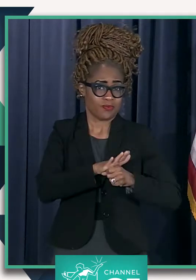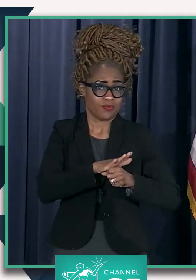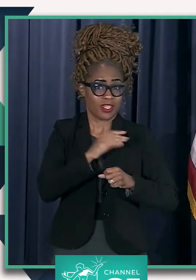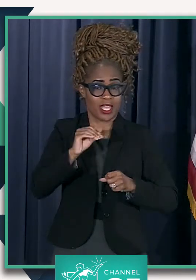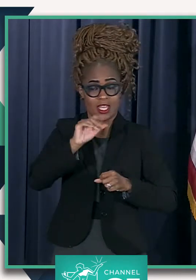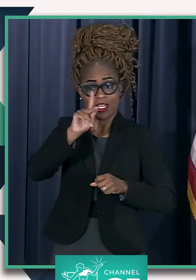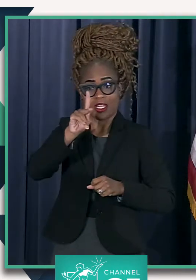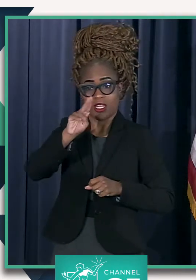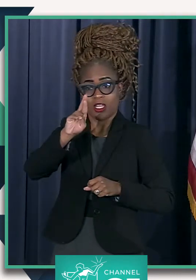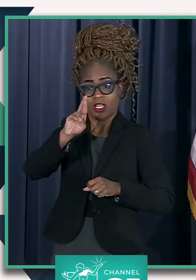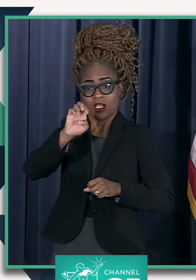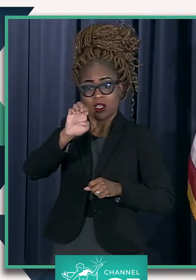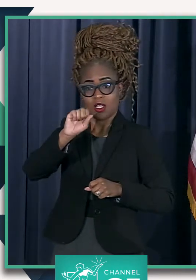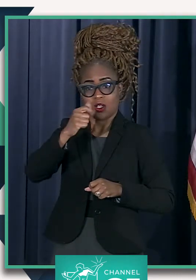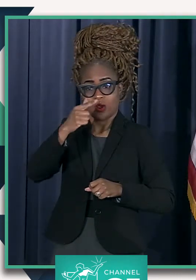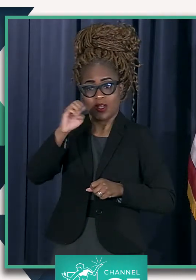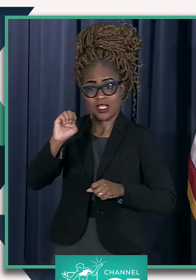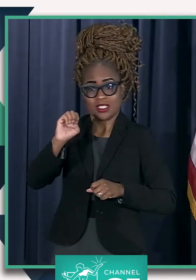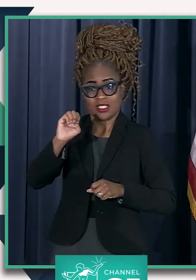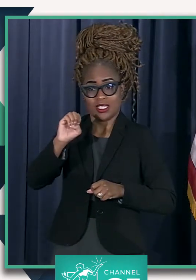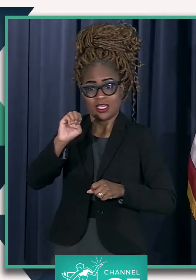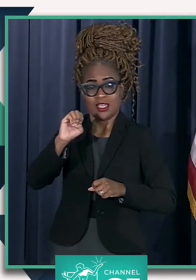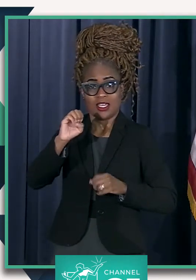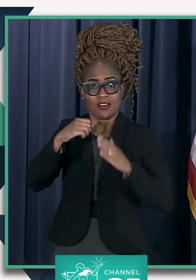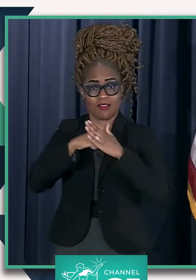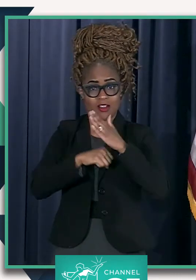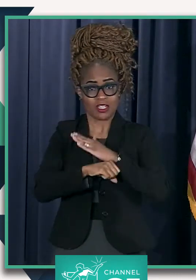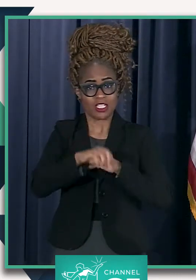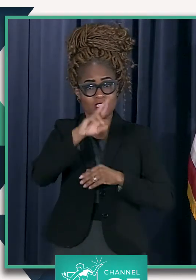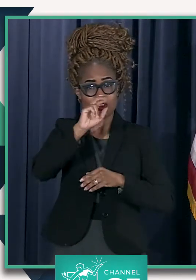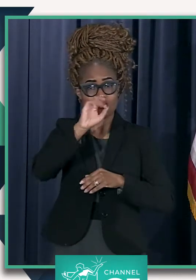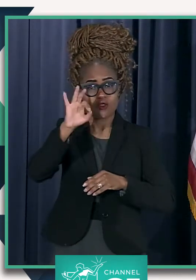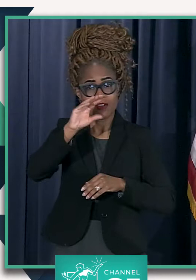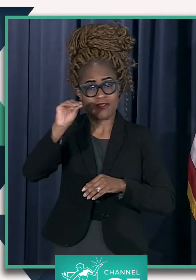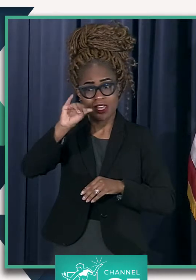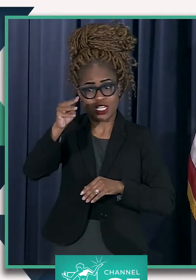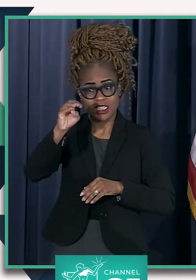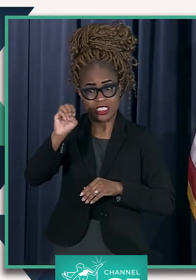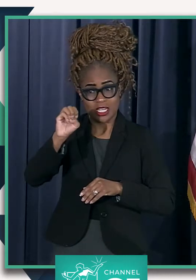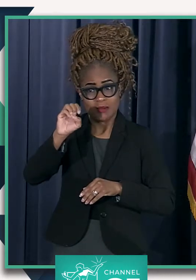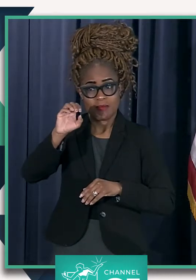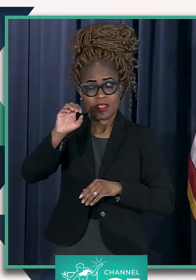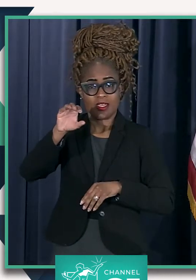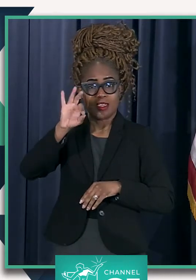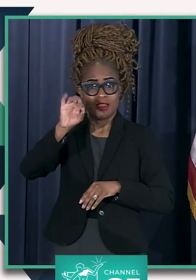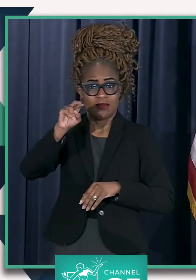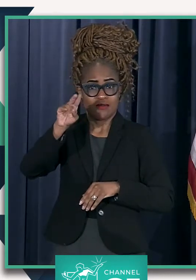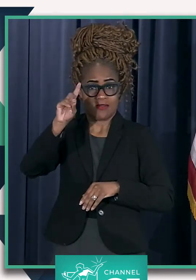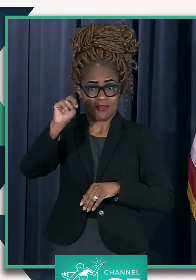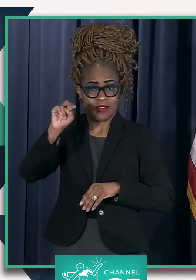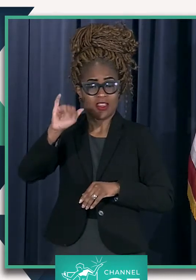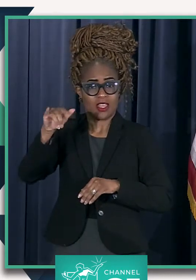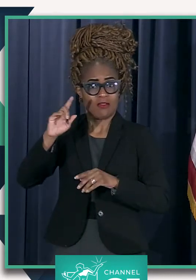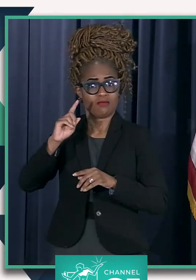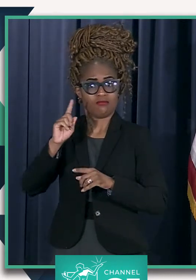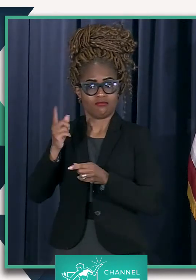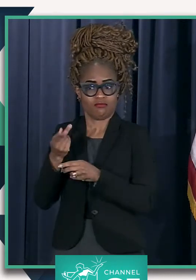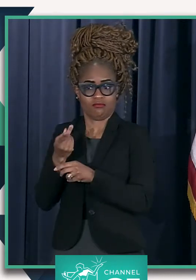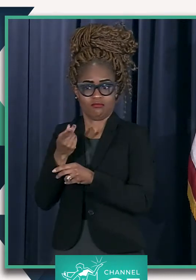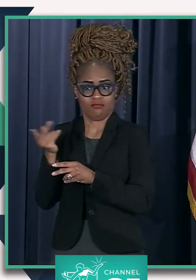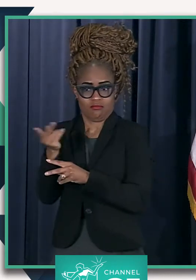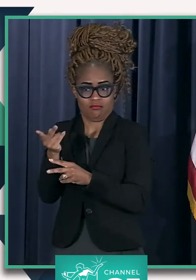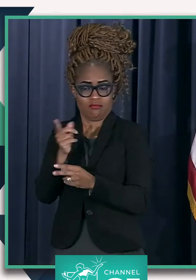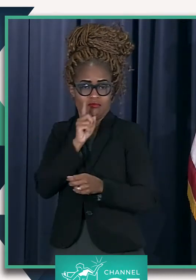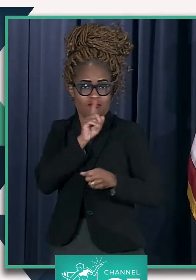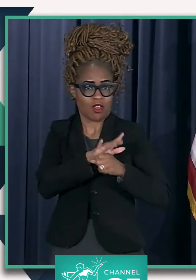Foundation, Rip Rapson and Wendy Jackson have been terrific, and now they're making another $10 million commitment in loan